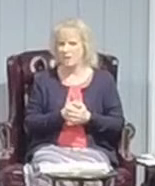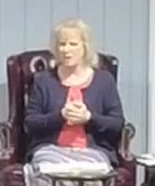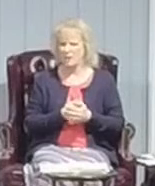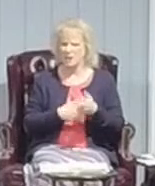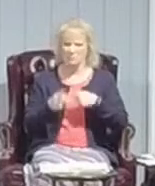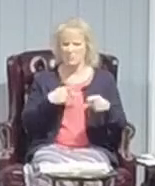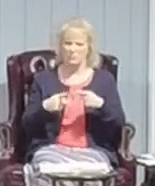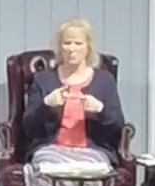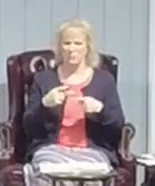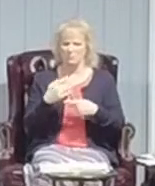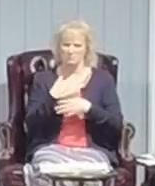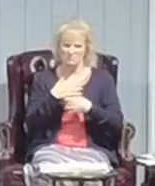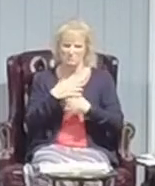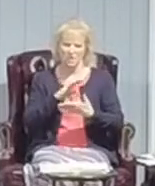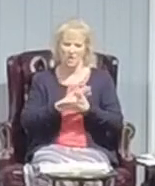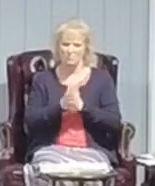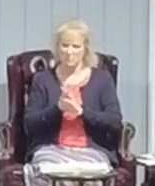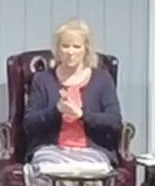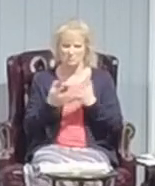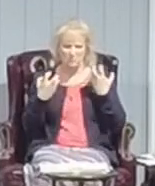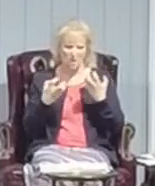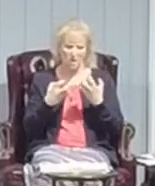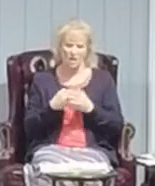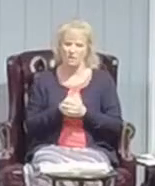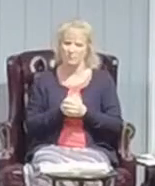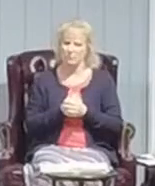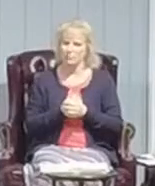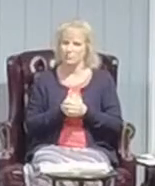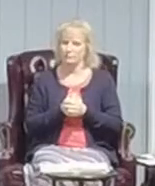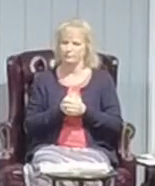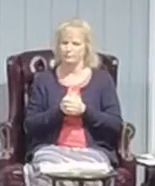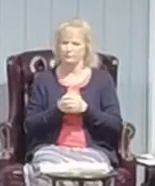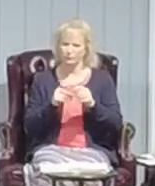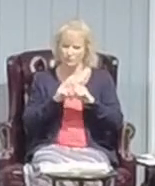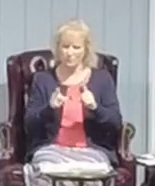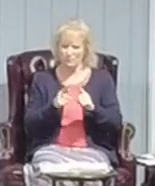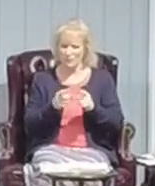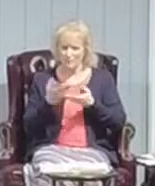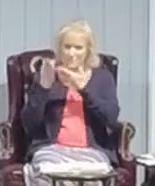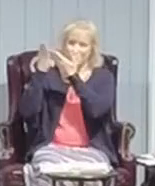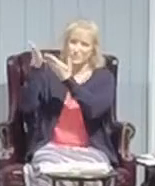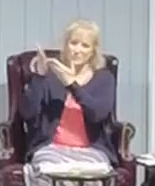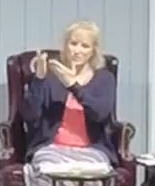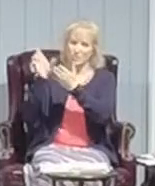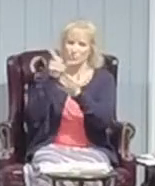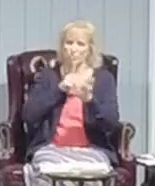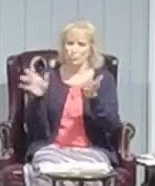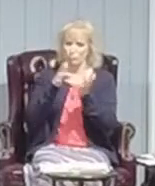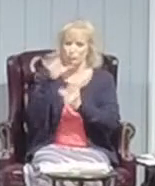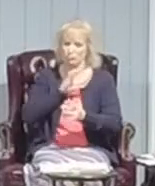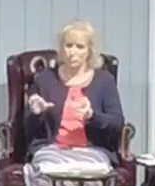People would get mad and angry and say mean things and stuff to you. But this is the Lord Jesus Christ.